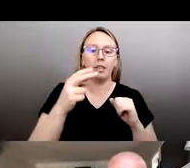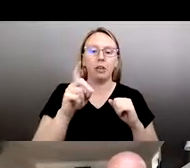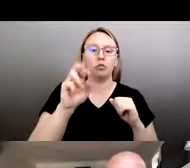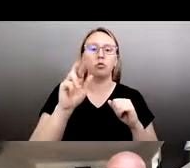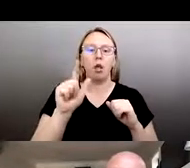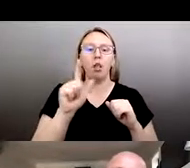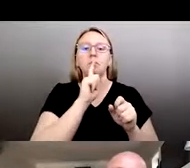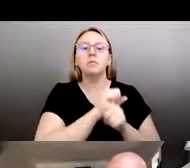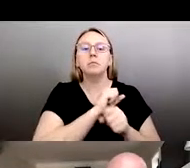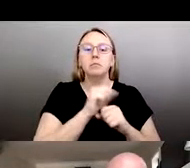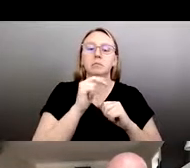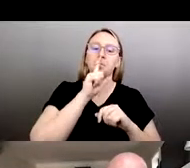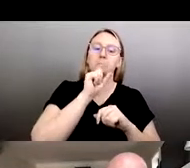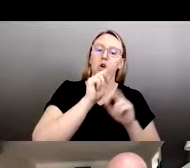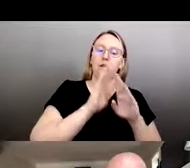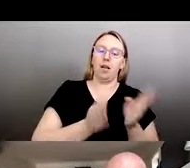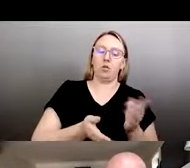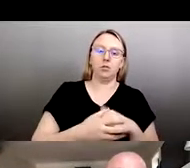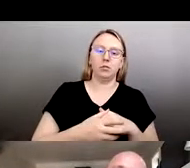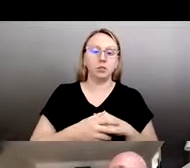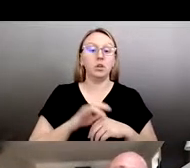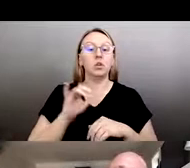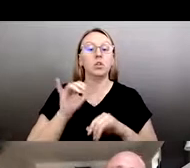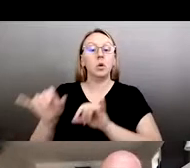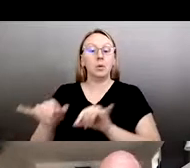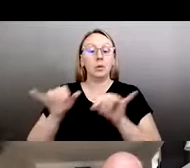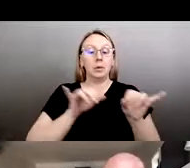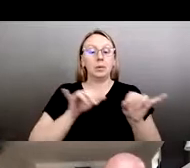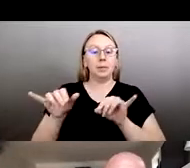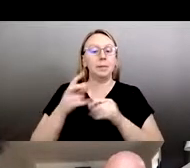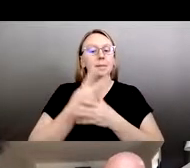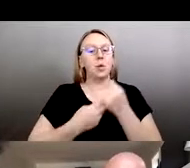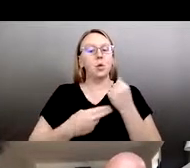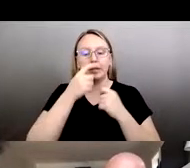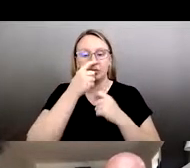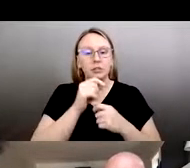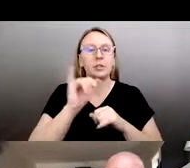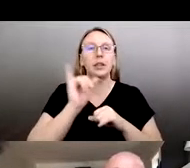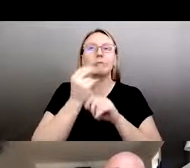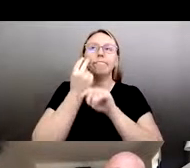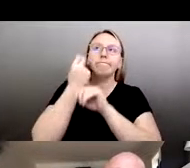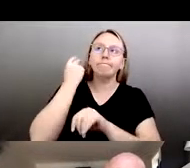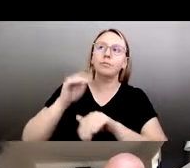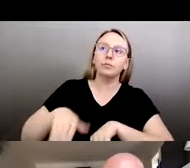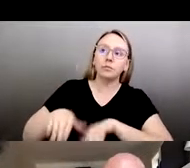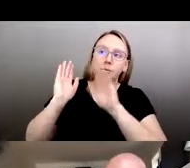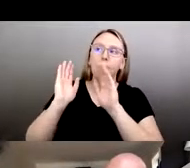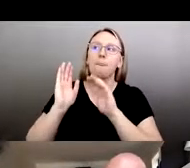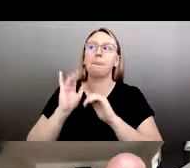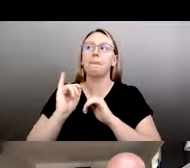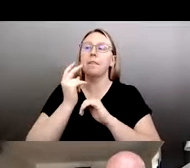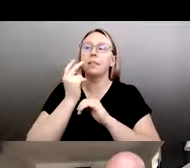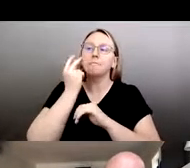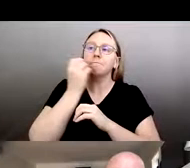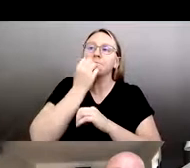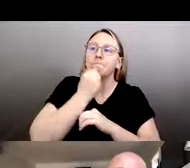birdhouses. So like Roger Brown, Aldo Piacenza was really interested in kind of going back to his own childhood, drawing from his nostalgic references